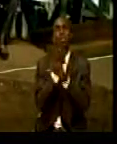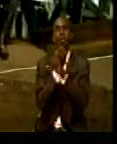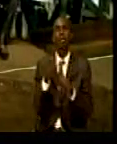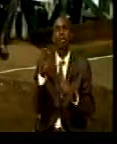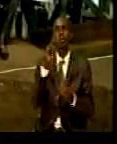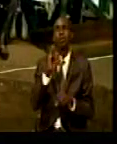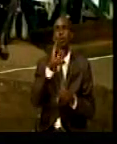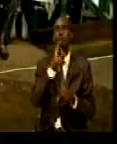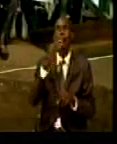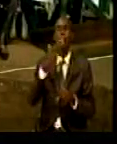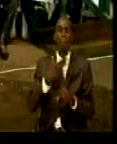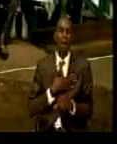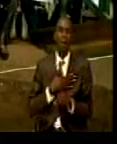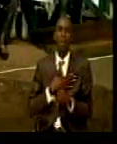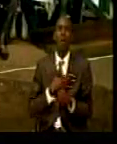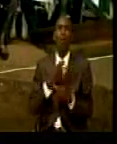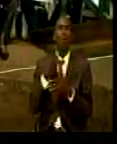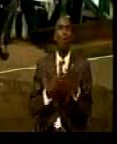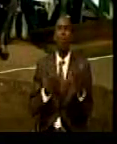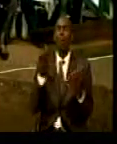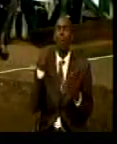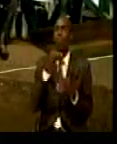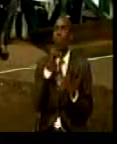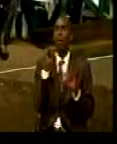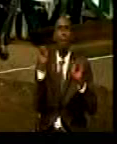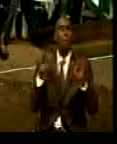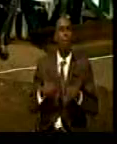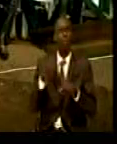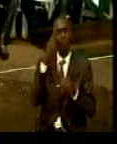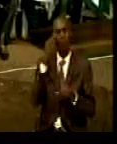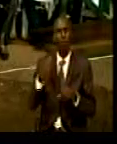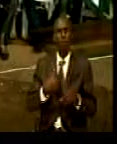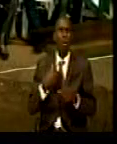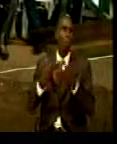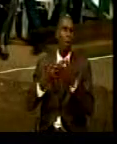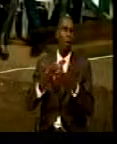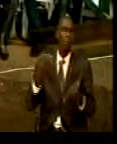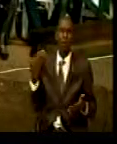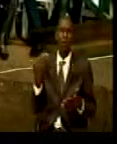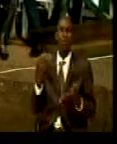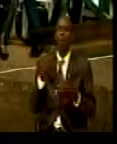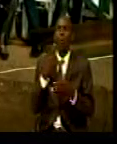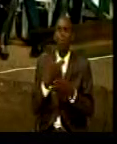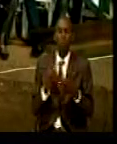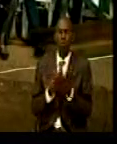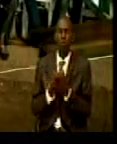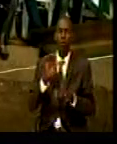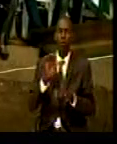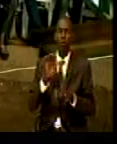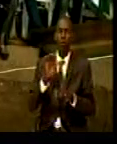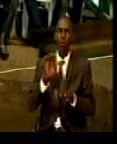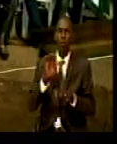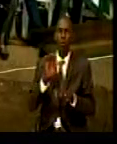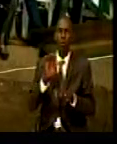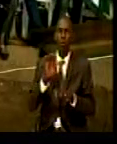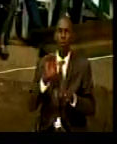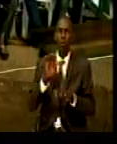was impossible for me before, to walk straight and to walk upright and to walk in the narrow path